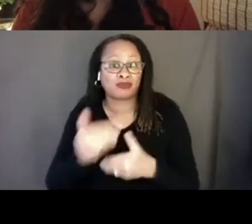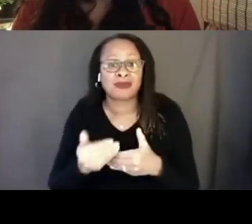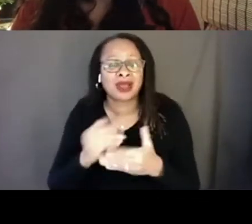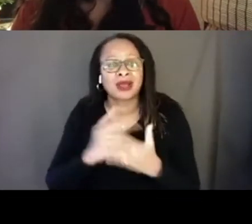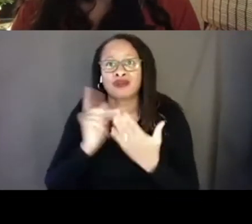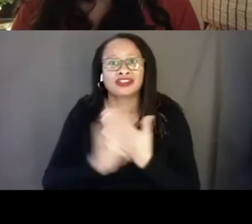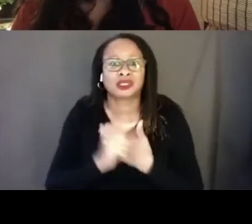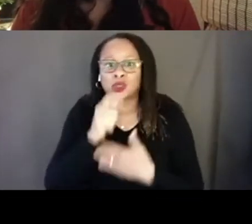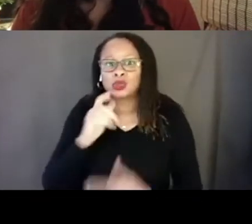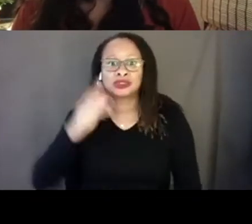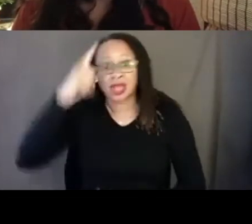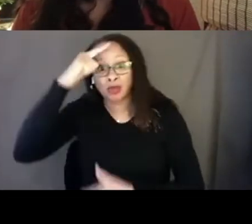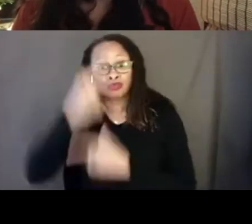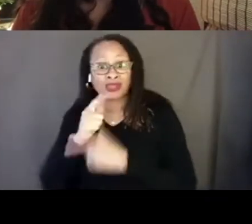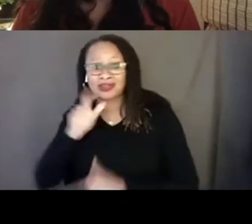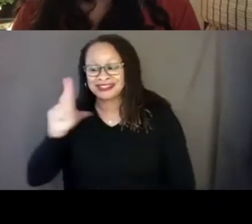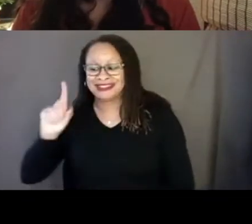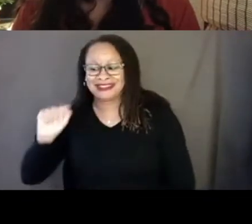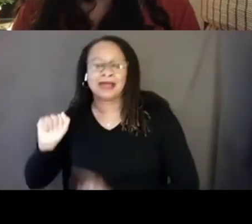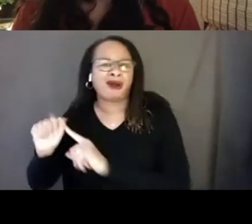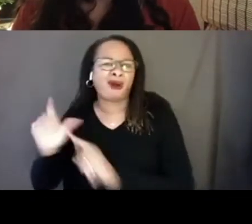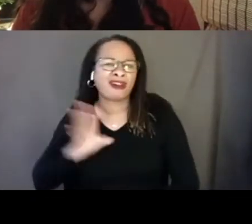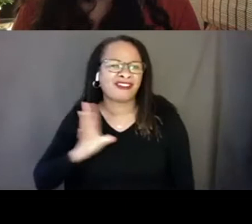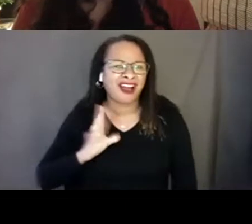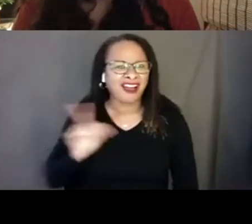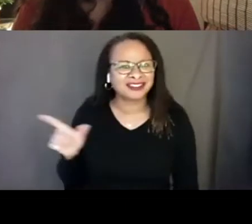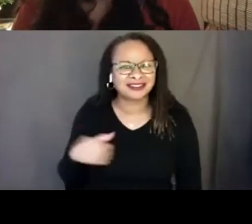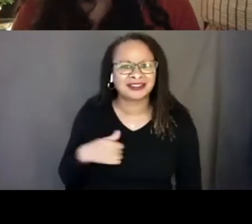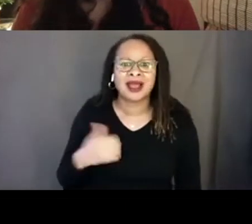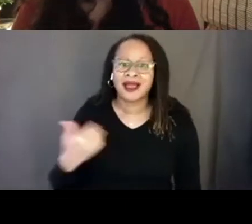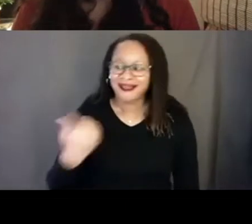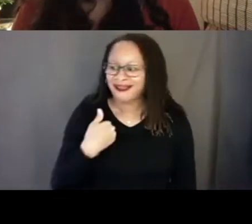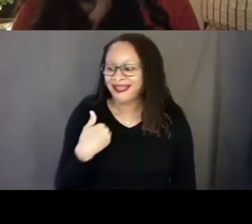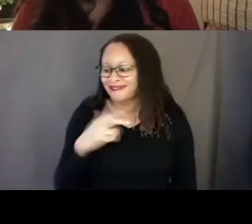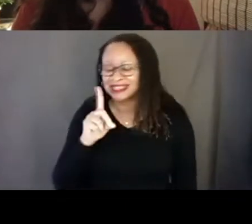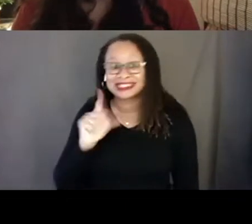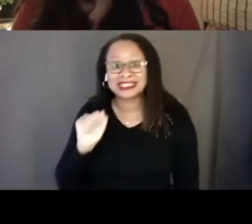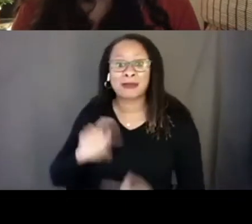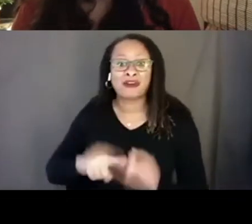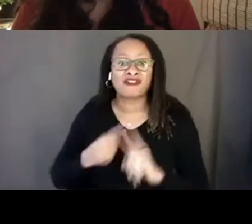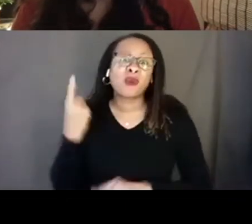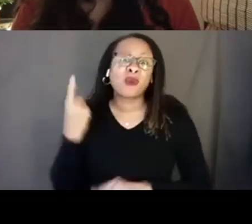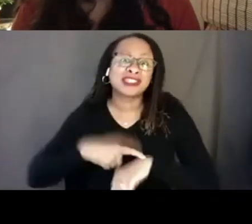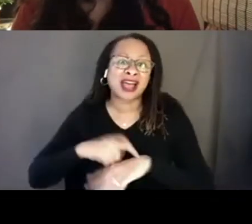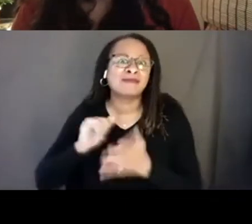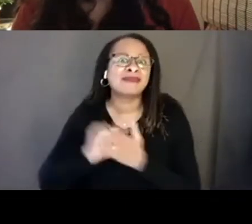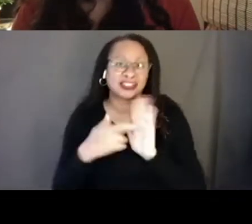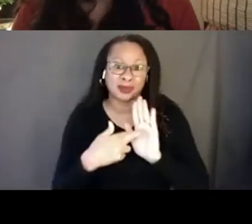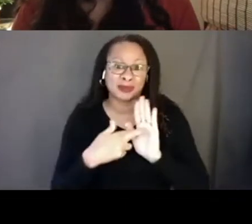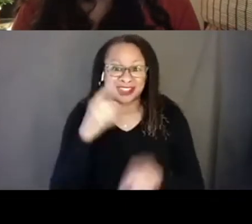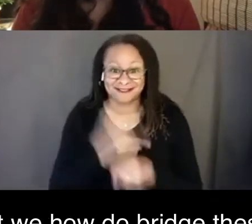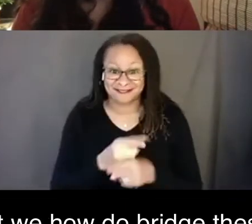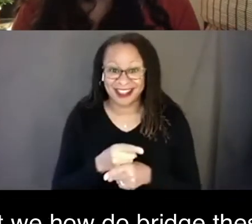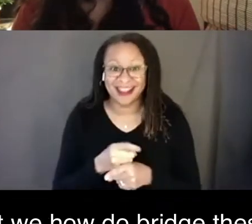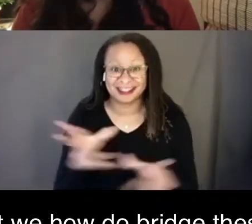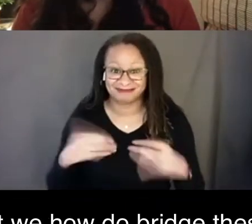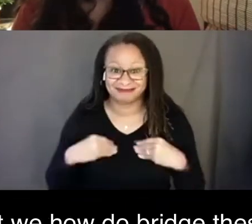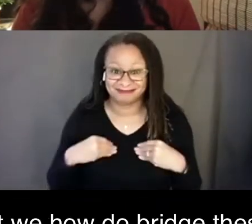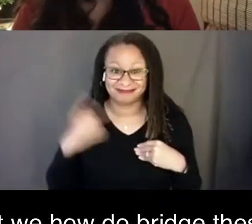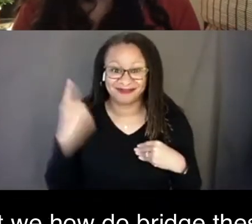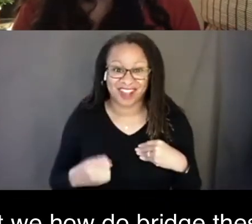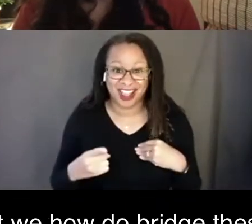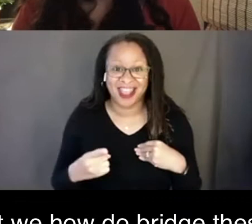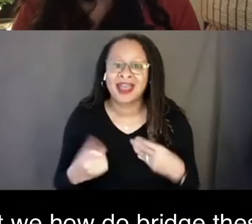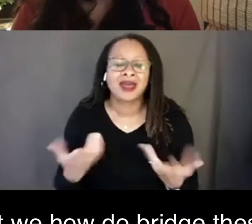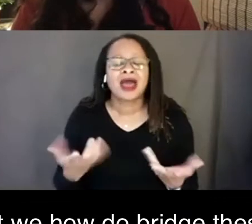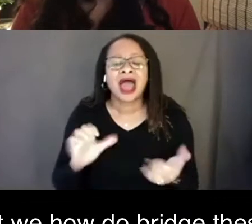disabled, so that counts, right? Or, you know, I had a disabled friend once, so that's representation, right? But yeah. How do we